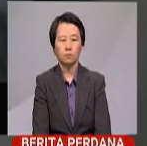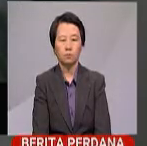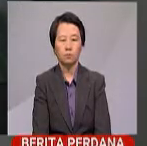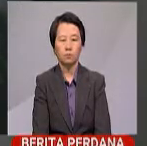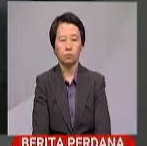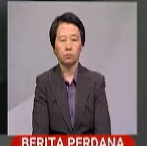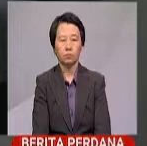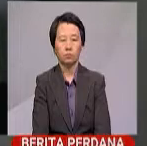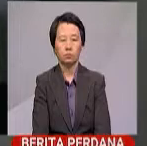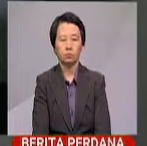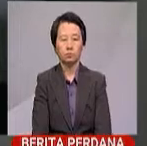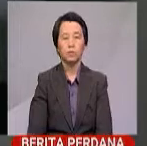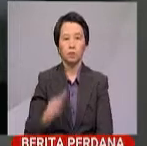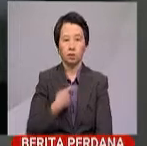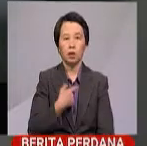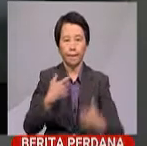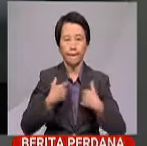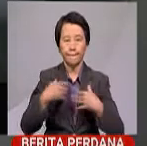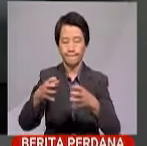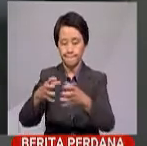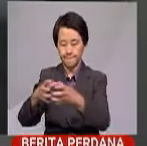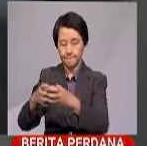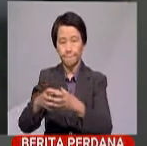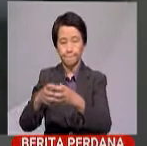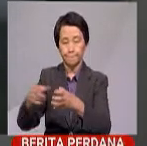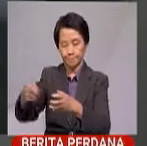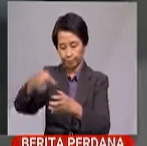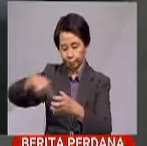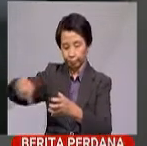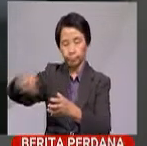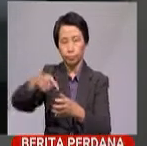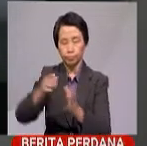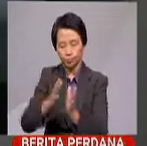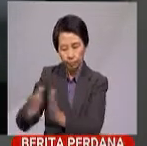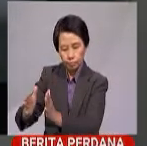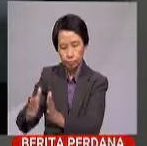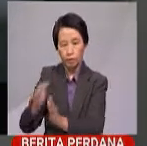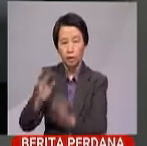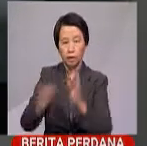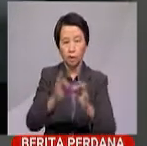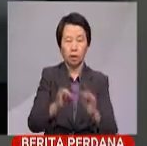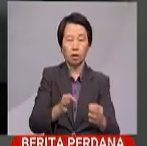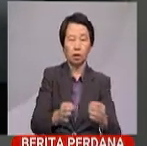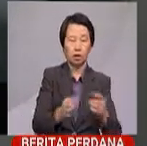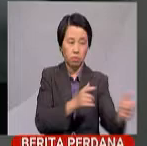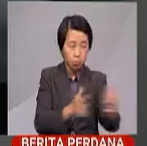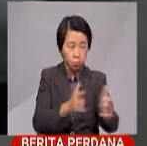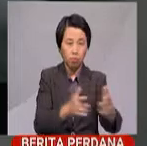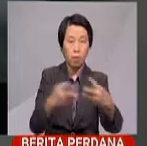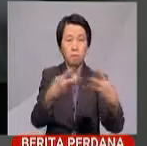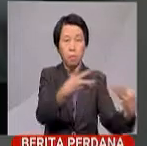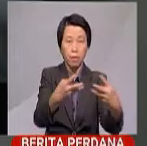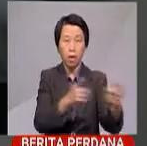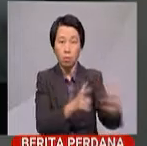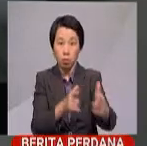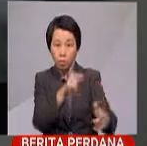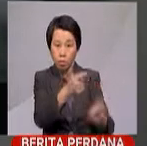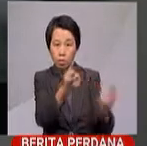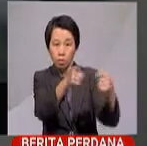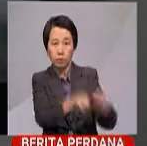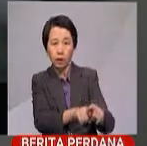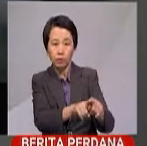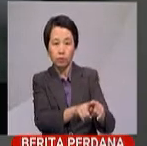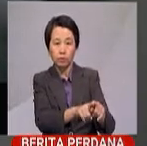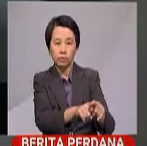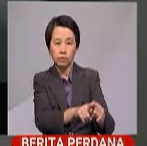definely we have contingency plans we have contingency plans if the tra wall was since so definitely will have a we